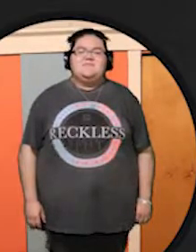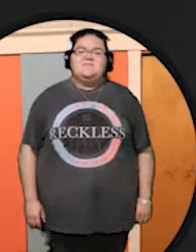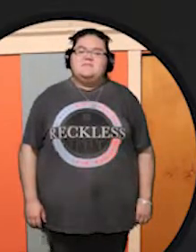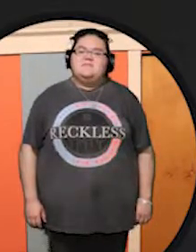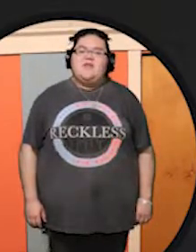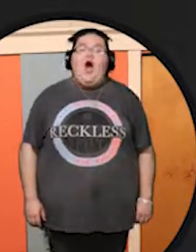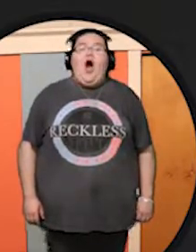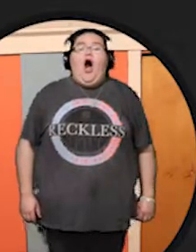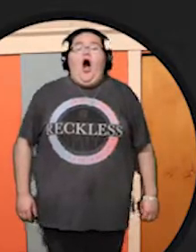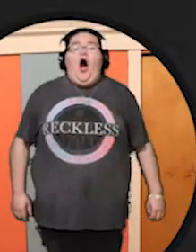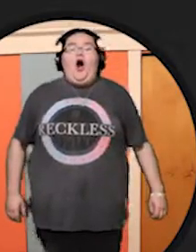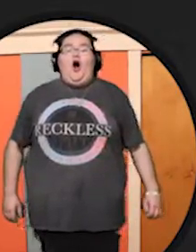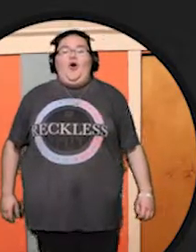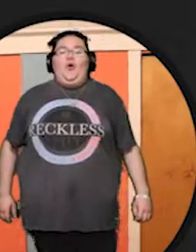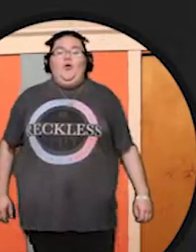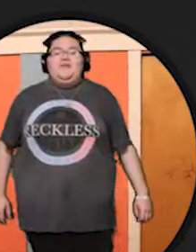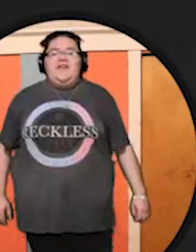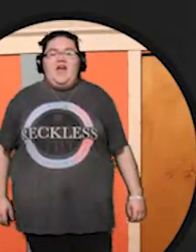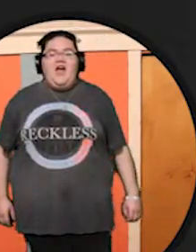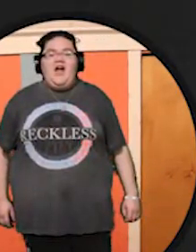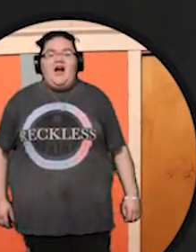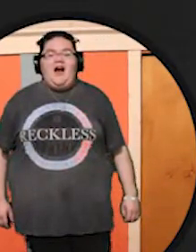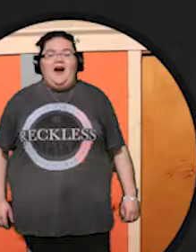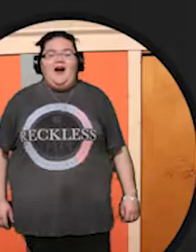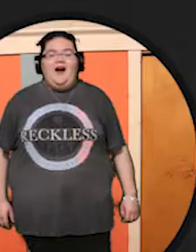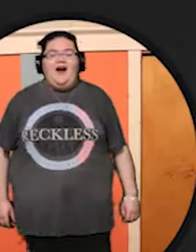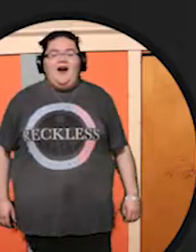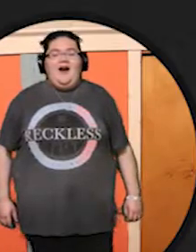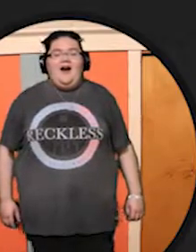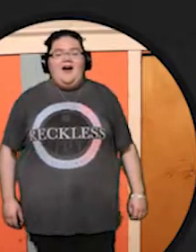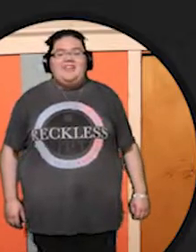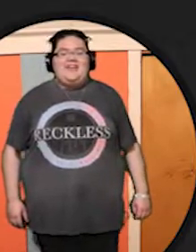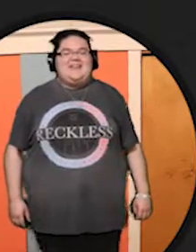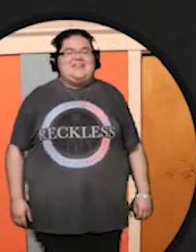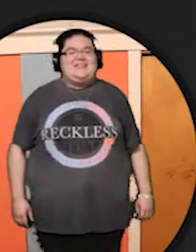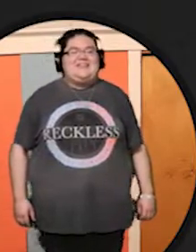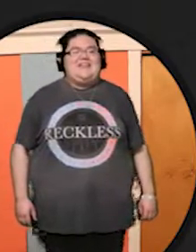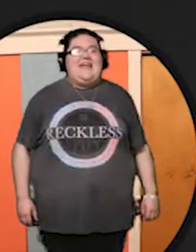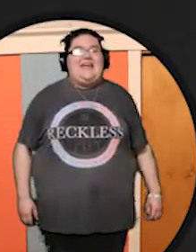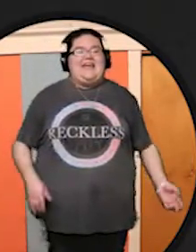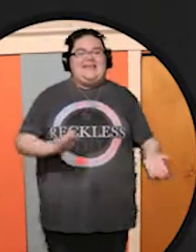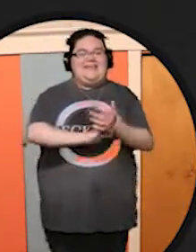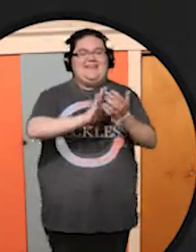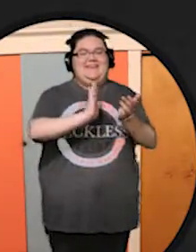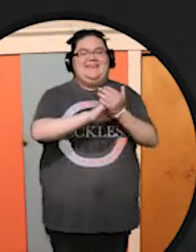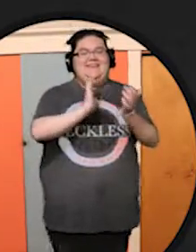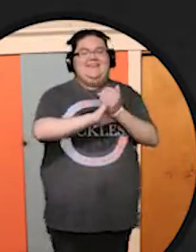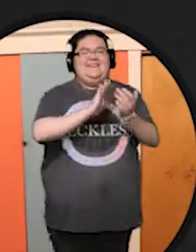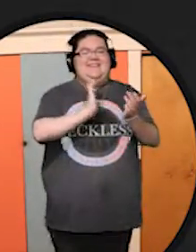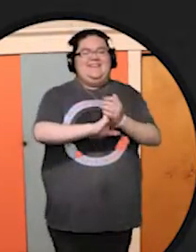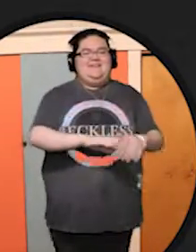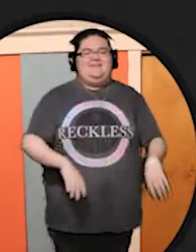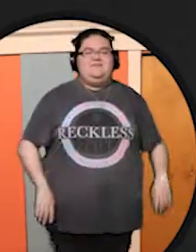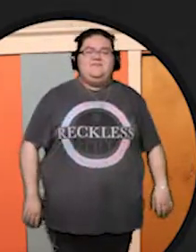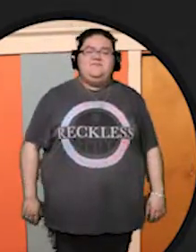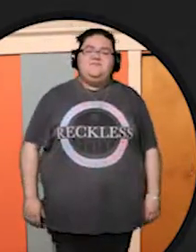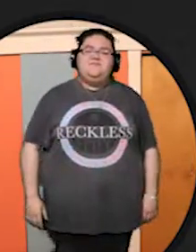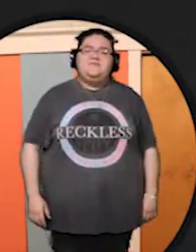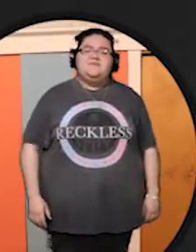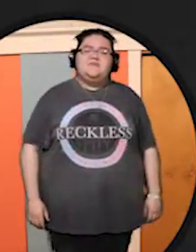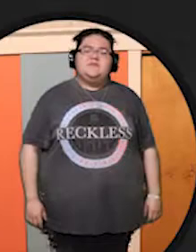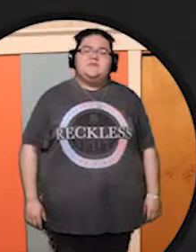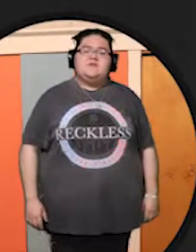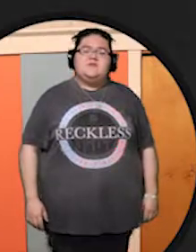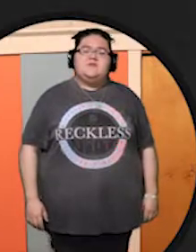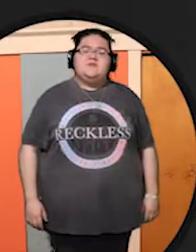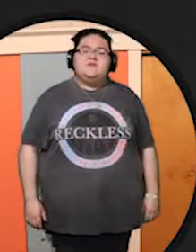This is so cold. Oh! Oh, yeah! That is sick. Nice. A puma was found floating on